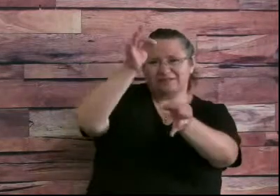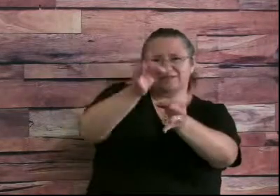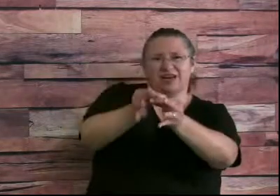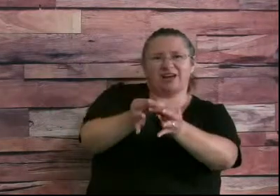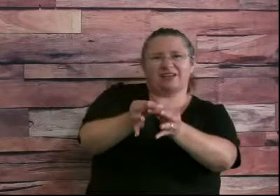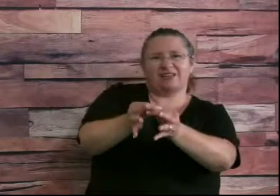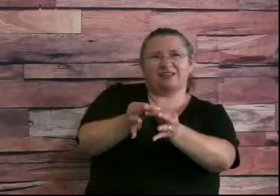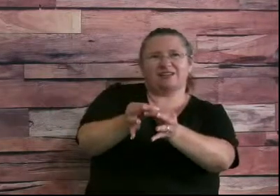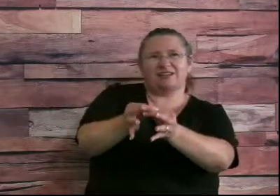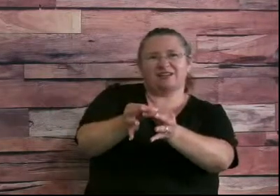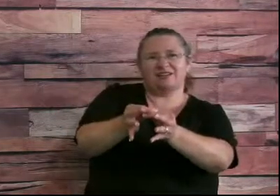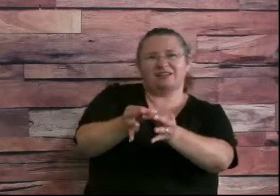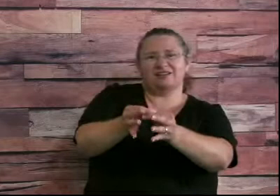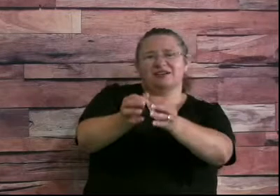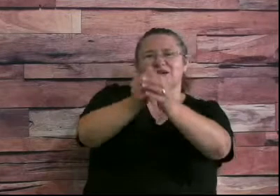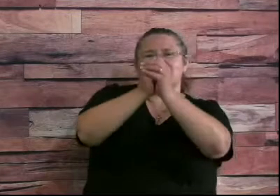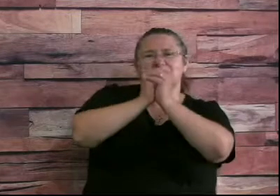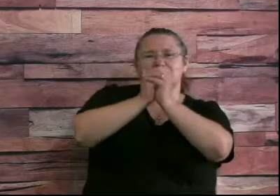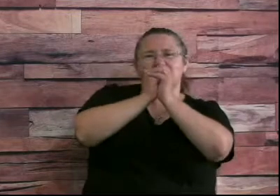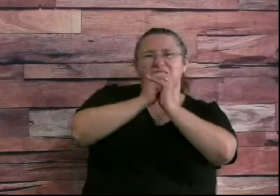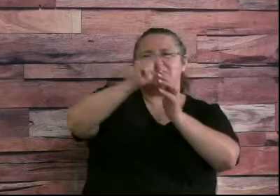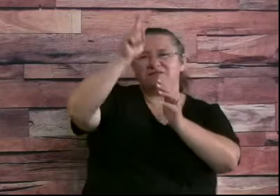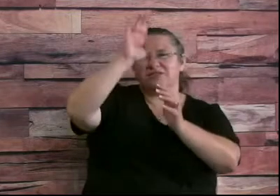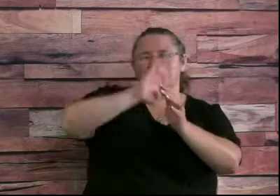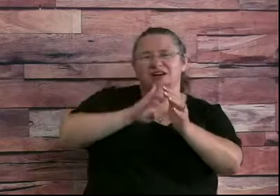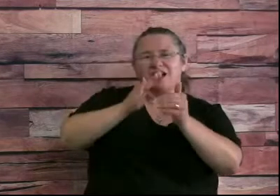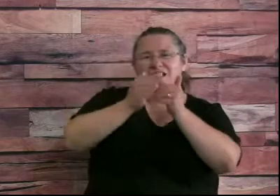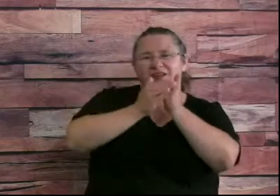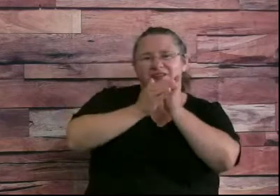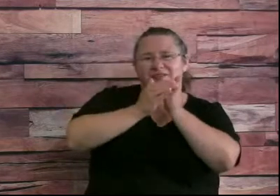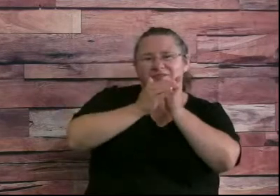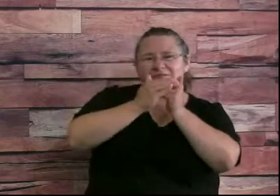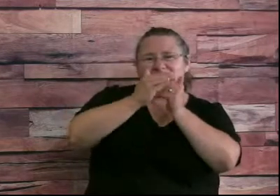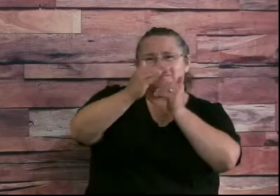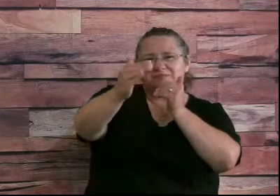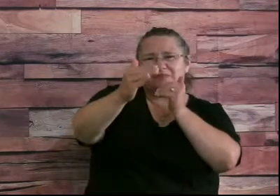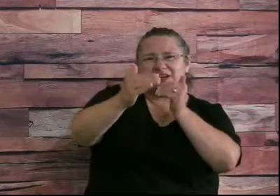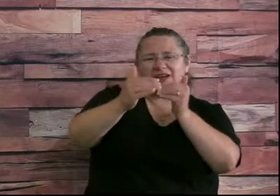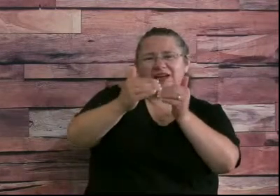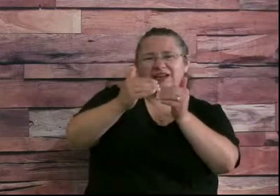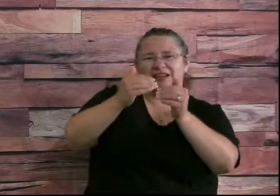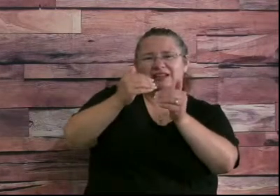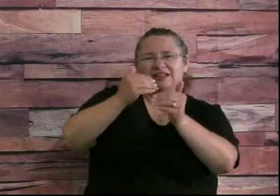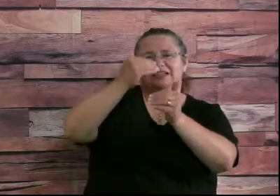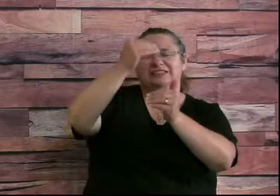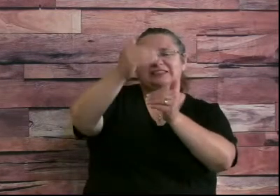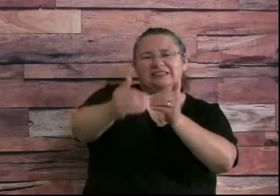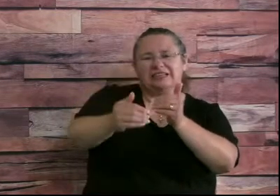and pray that God will move in that next generation.